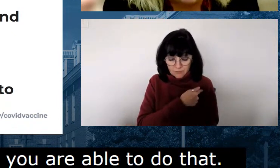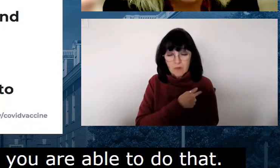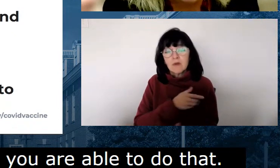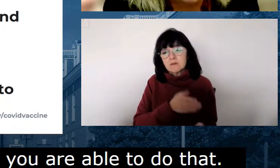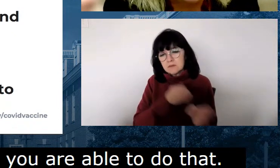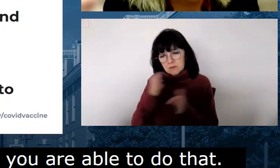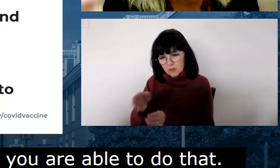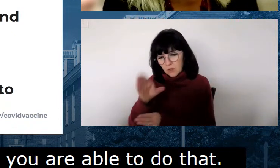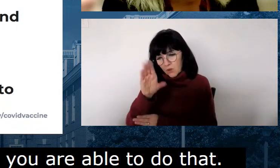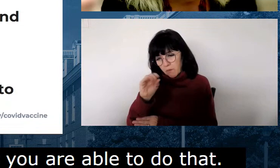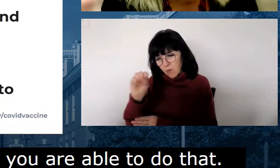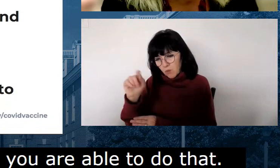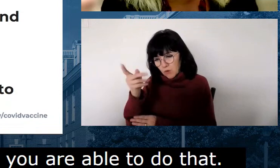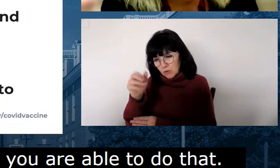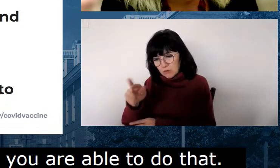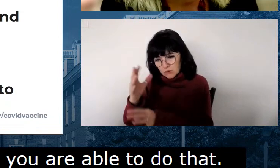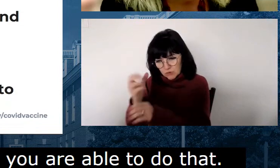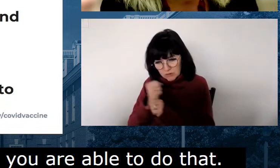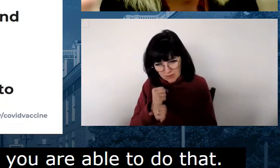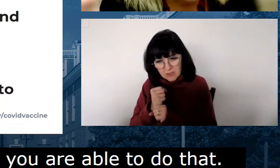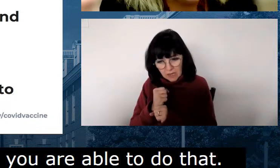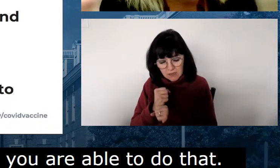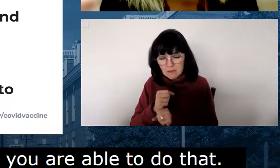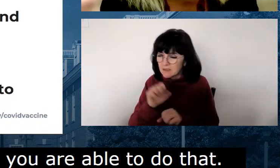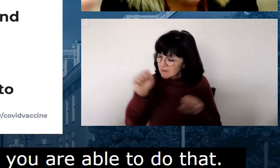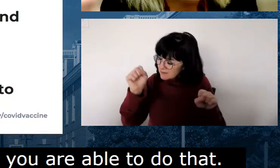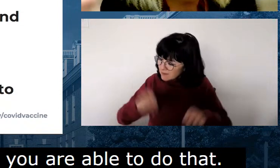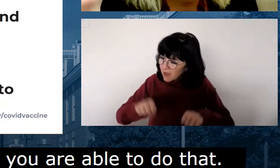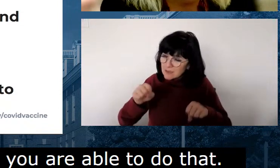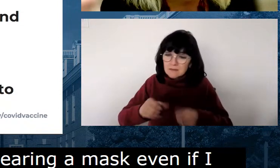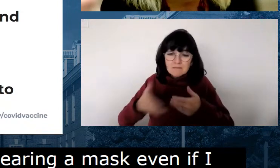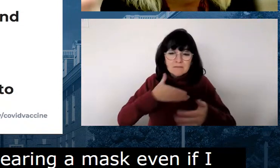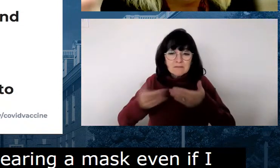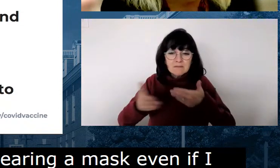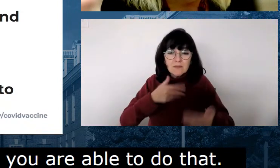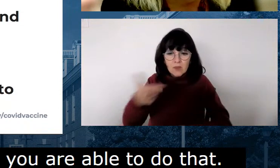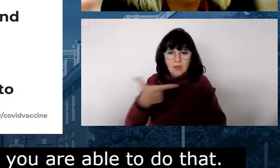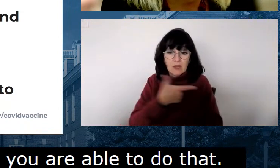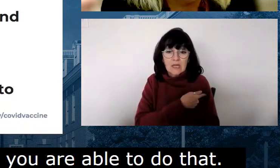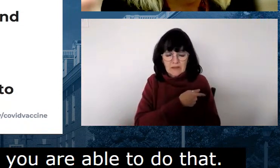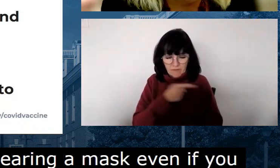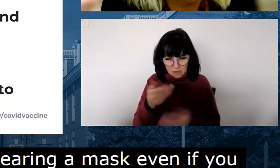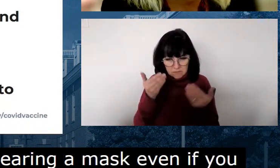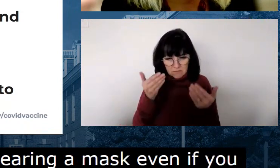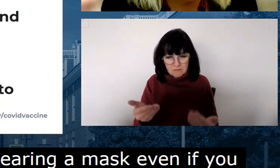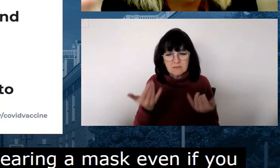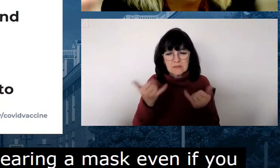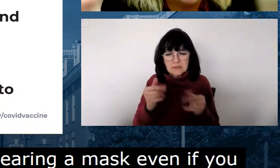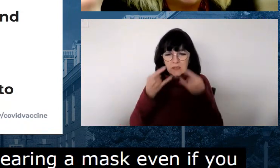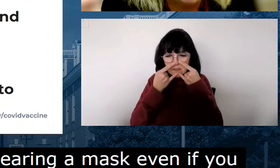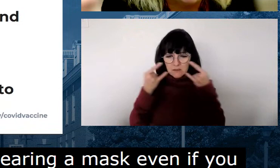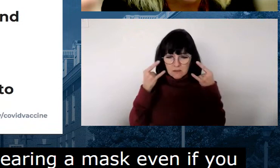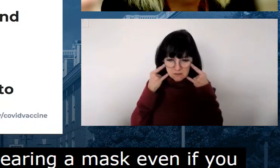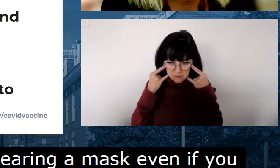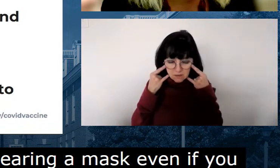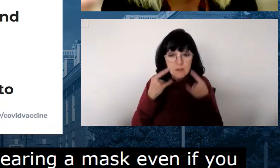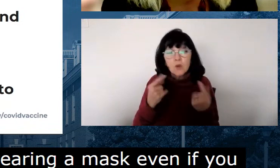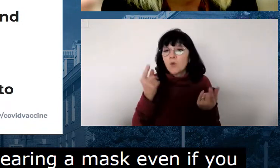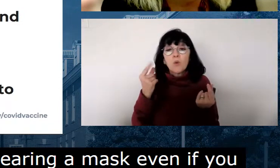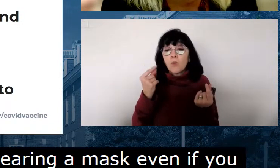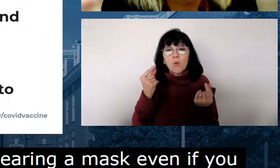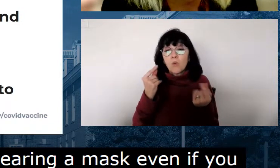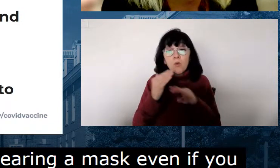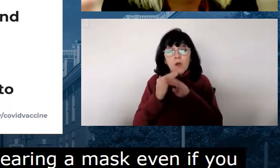if you're vaccinated. And we know what works. We know what works to prevent the spread of COVID. It is hand washing. It